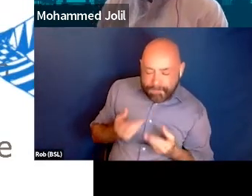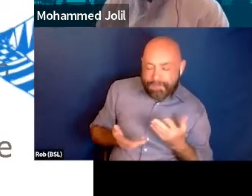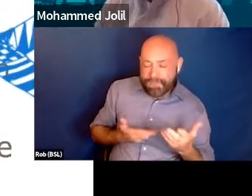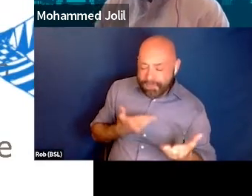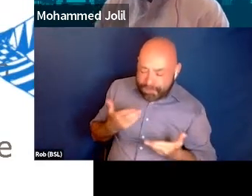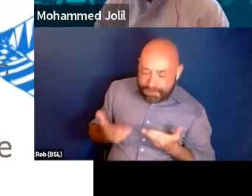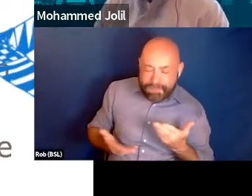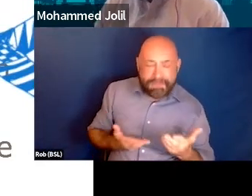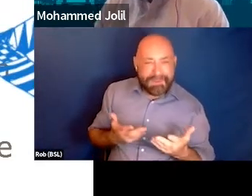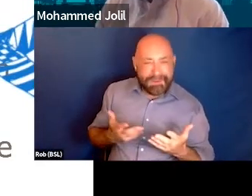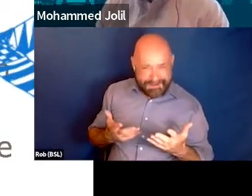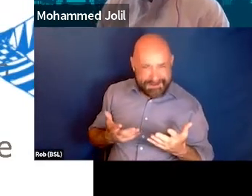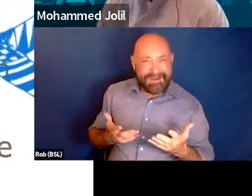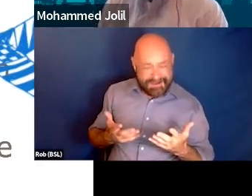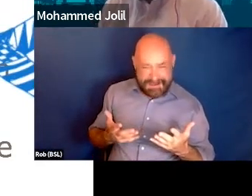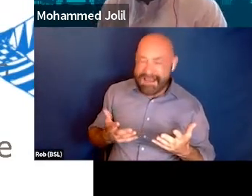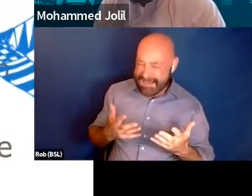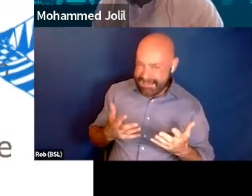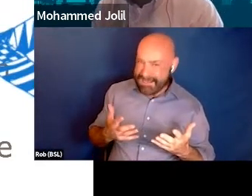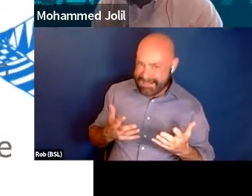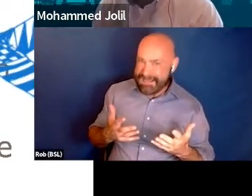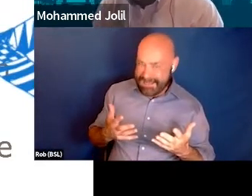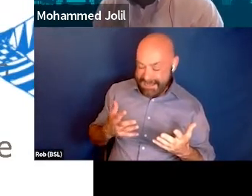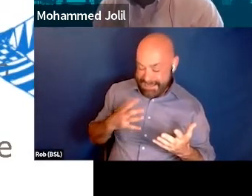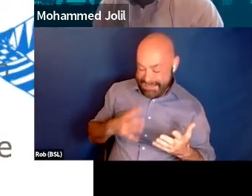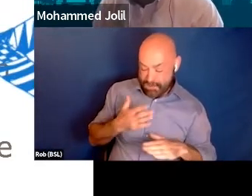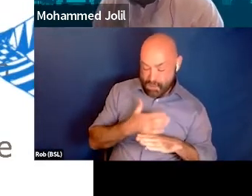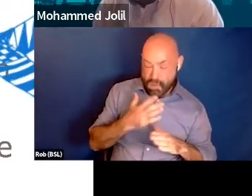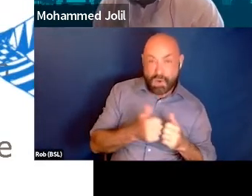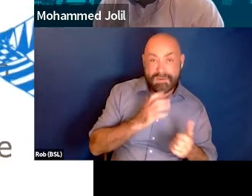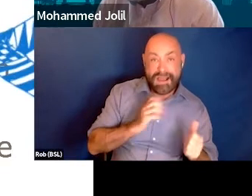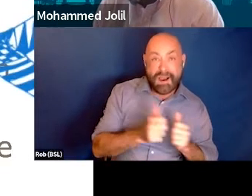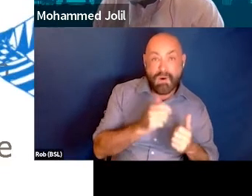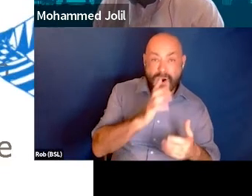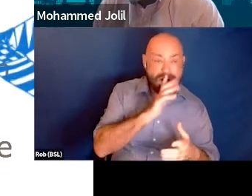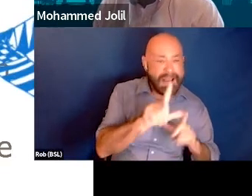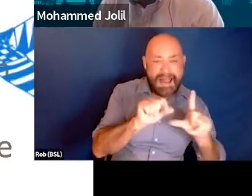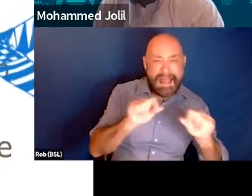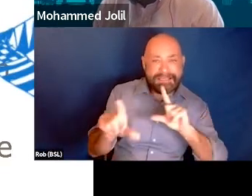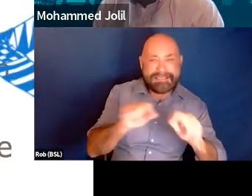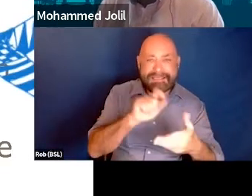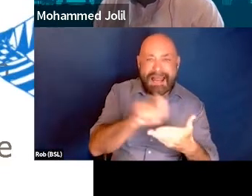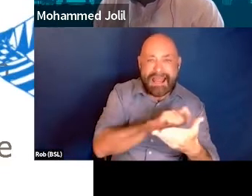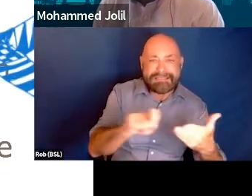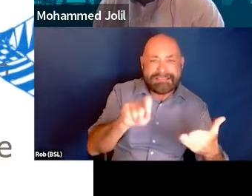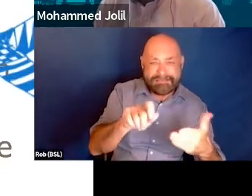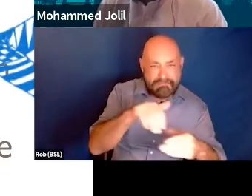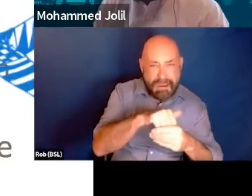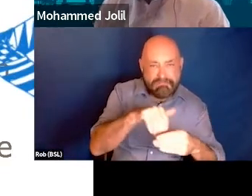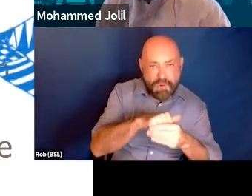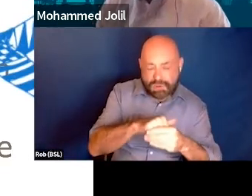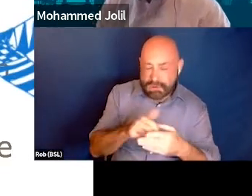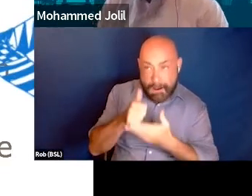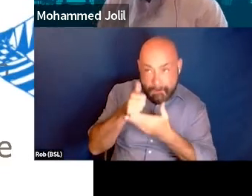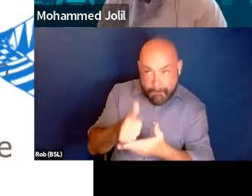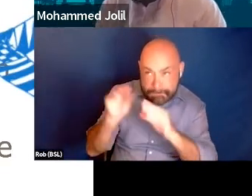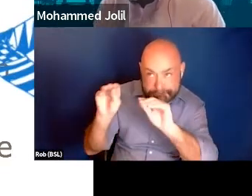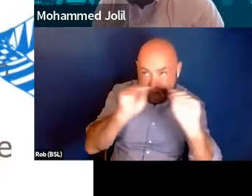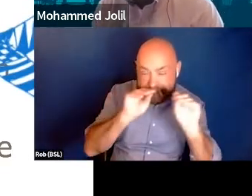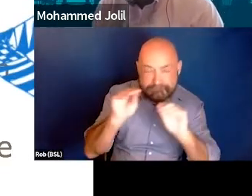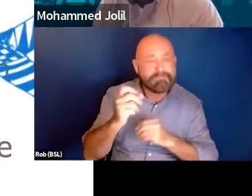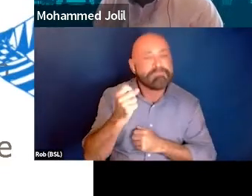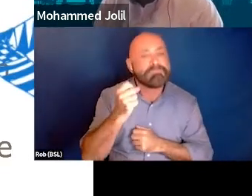something that we had to work quite closely with our elected members, with us as well, because in London Borough